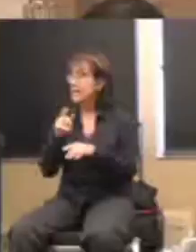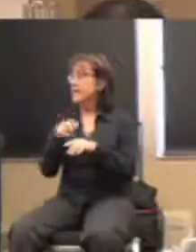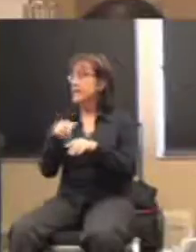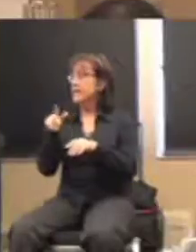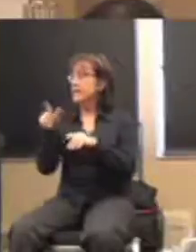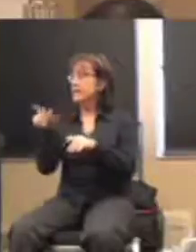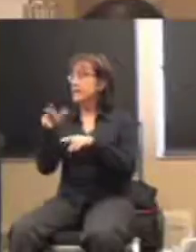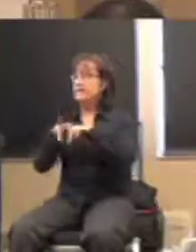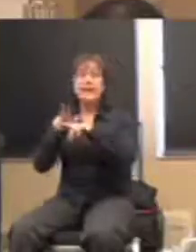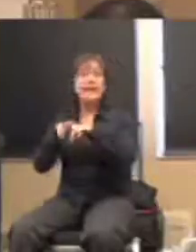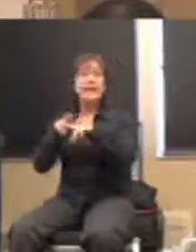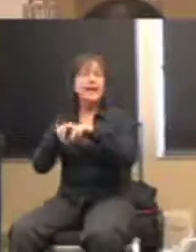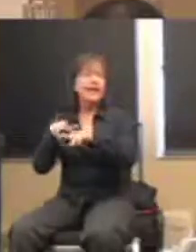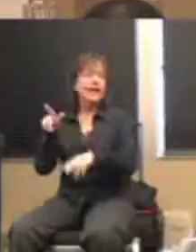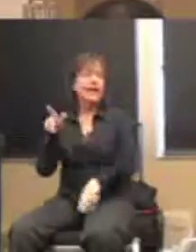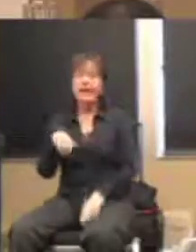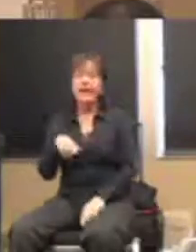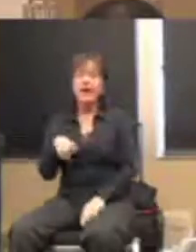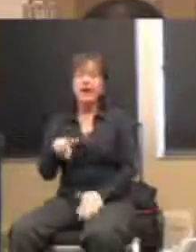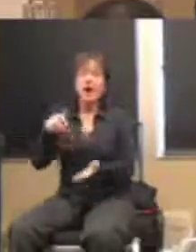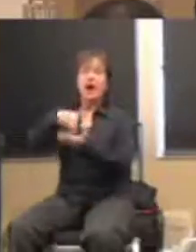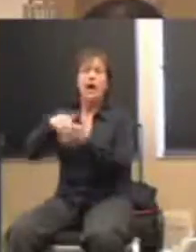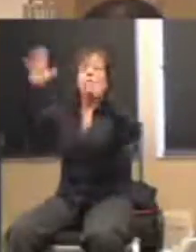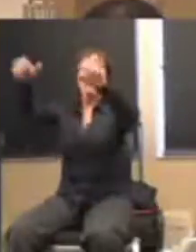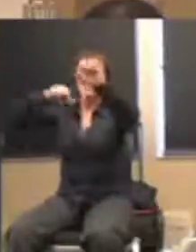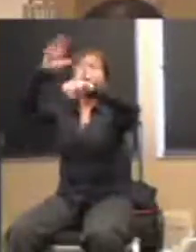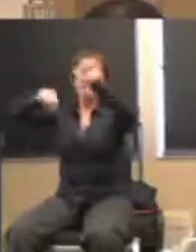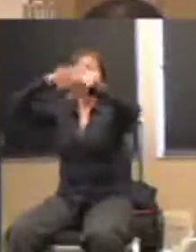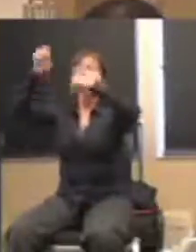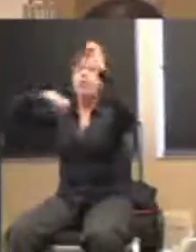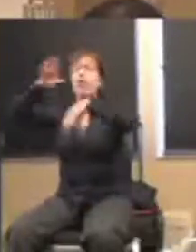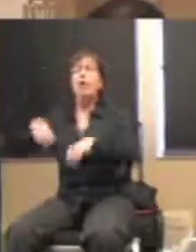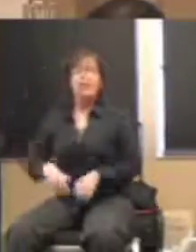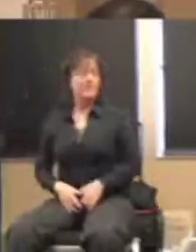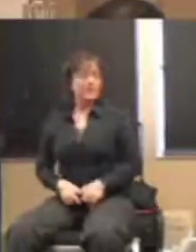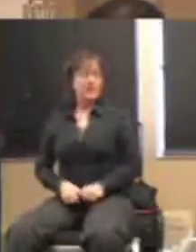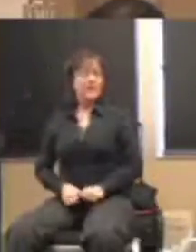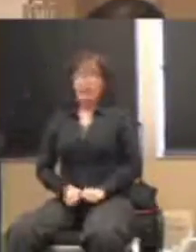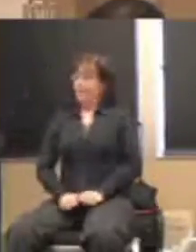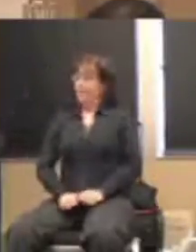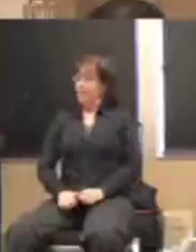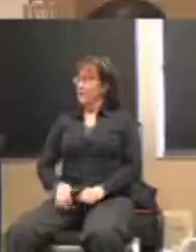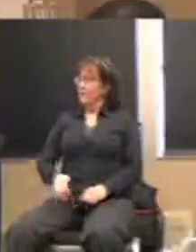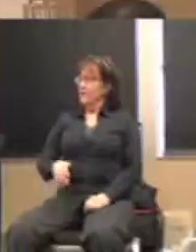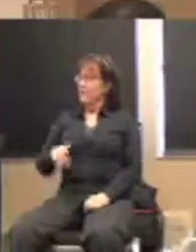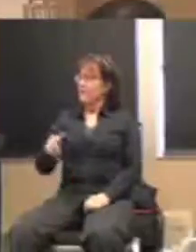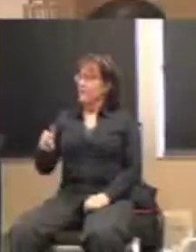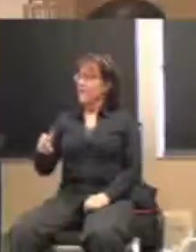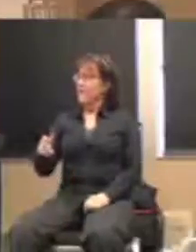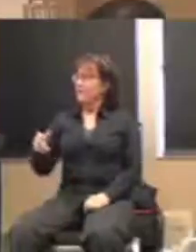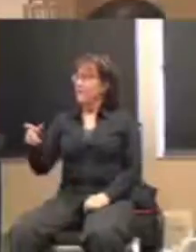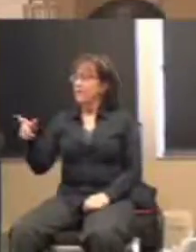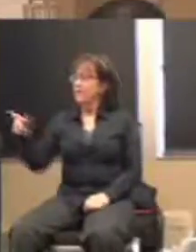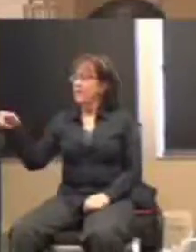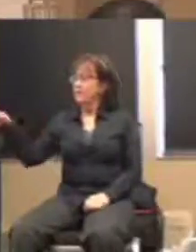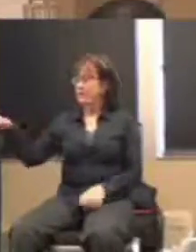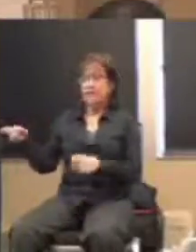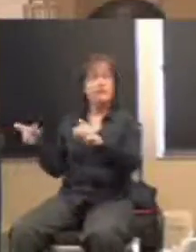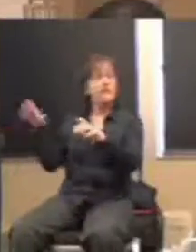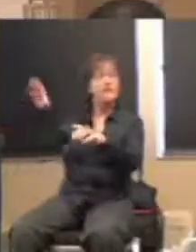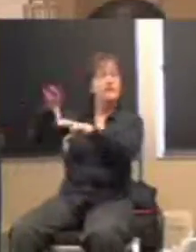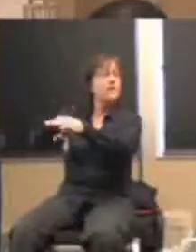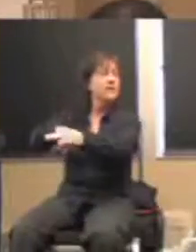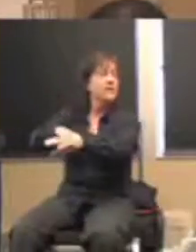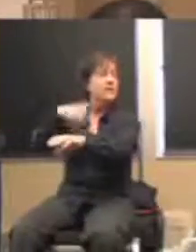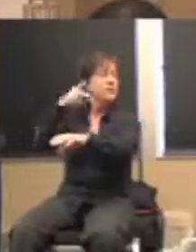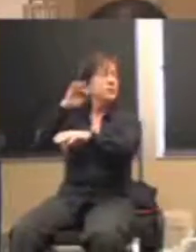in their seat? They're going to be up, grabbing. So the second that she goes to grab for her pop, the